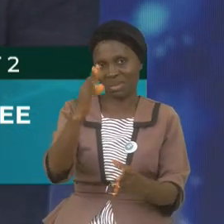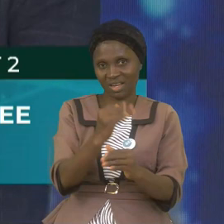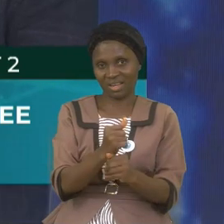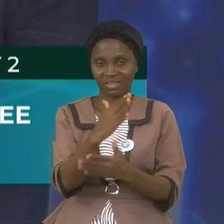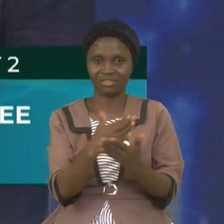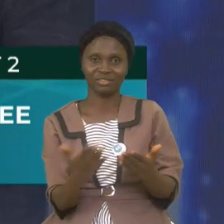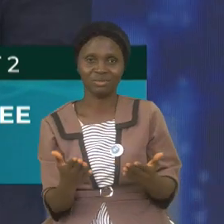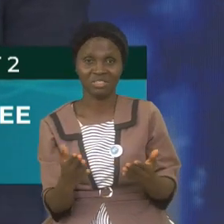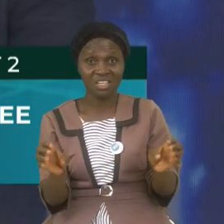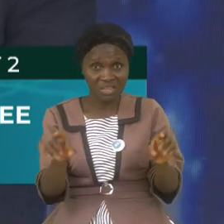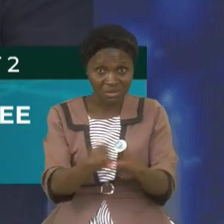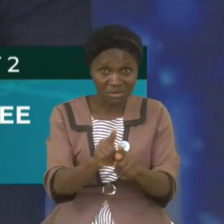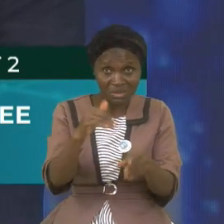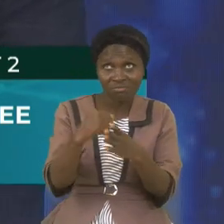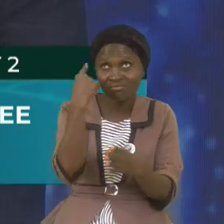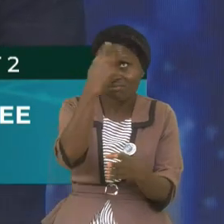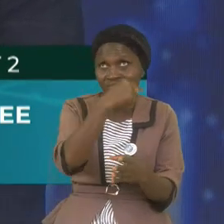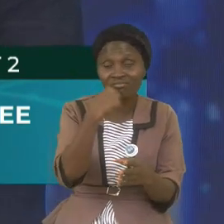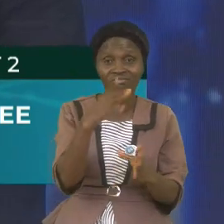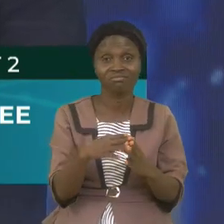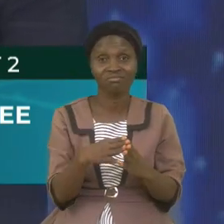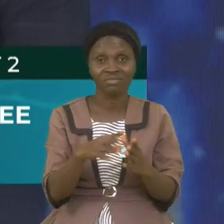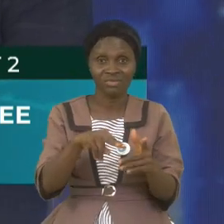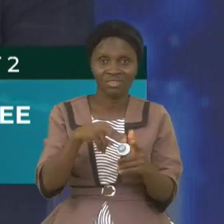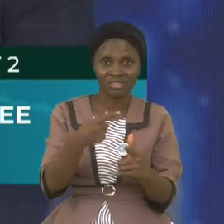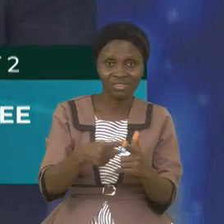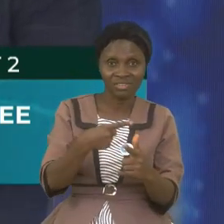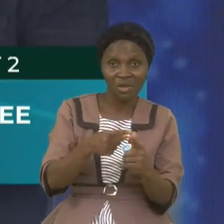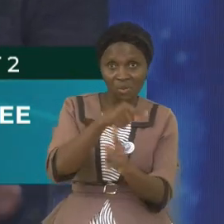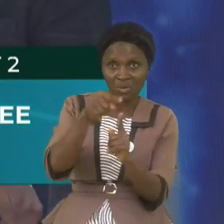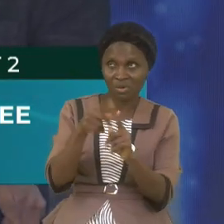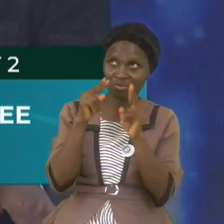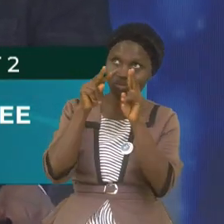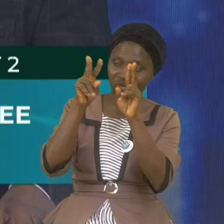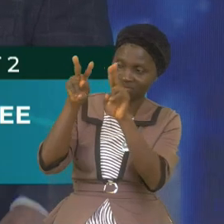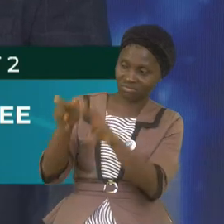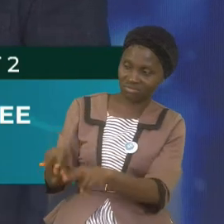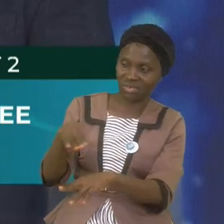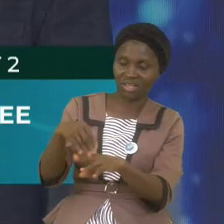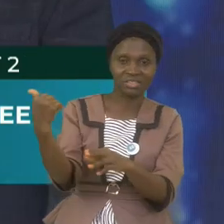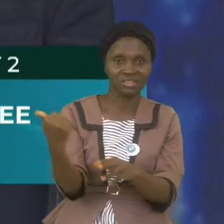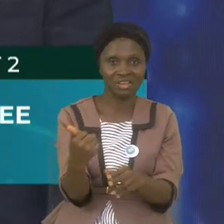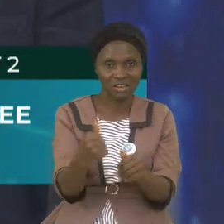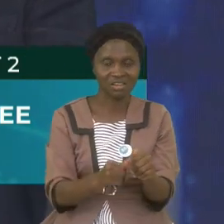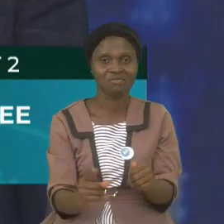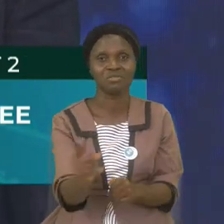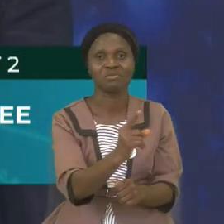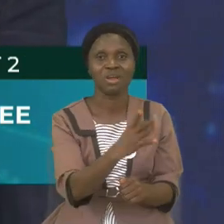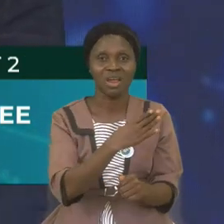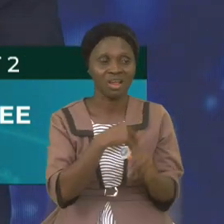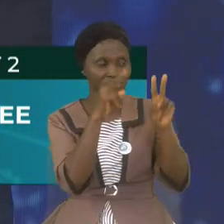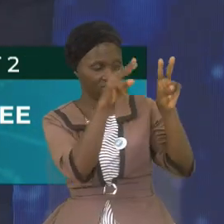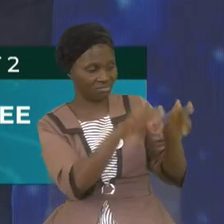the face and the way she looks down at everybody and the way she looks and belittle